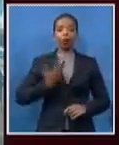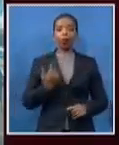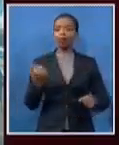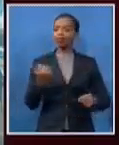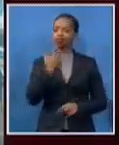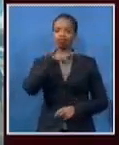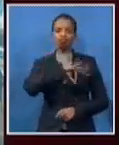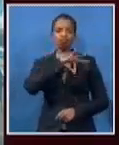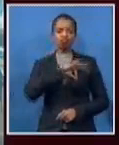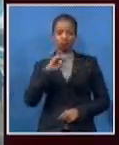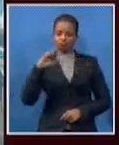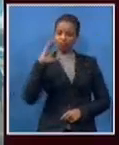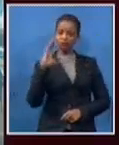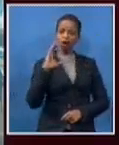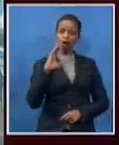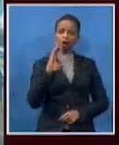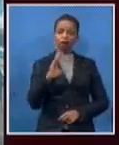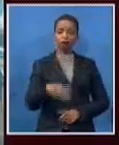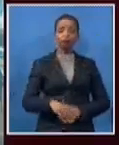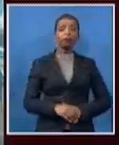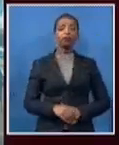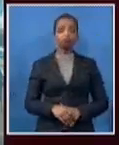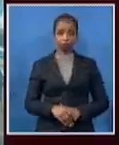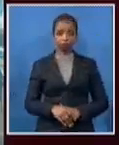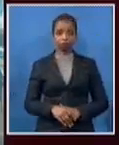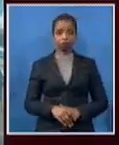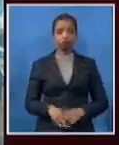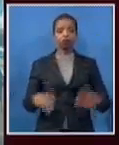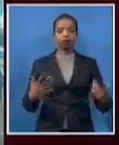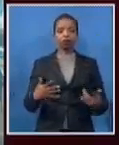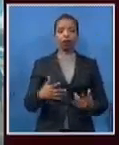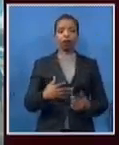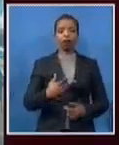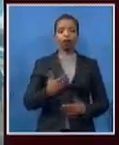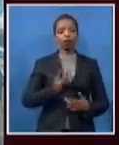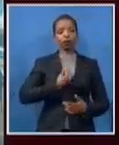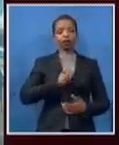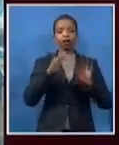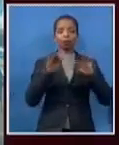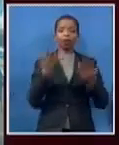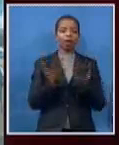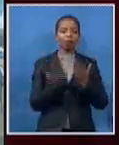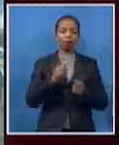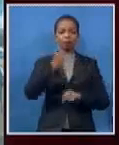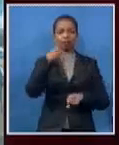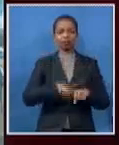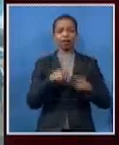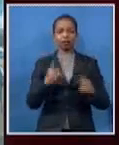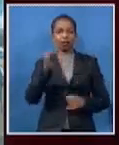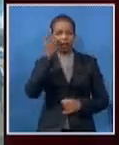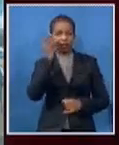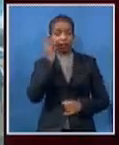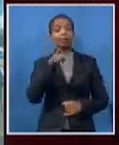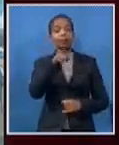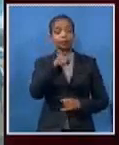first experience of work. And that is a mistake for many people with very few skills.